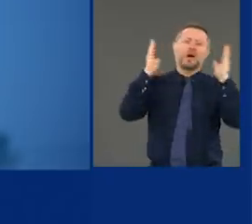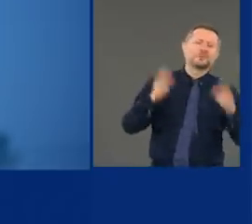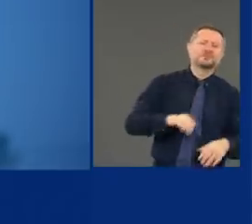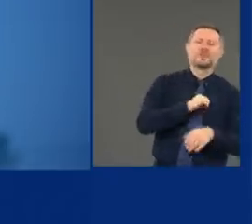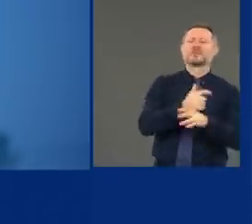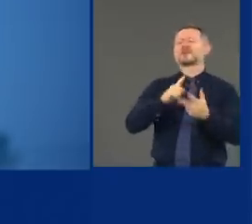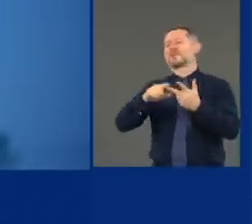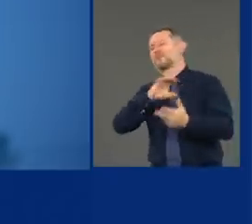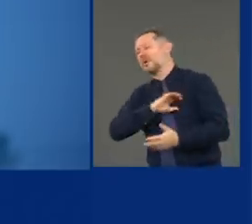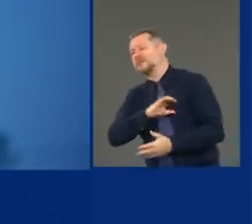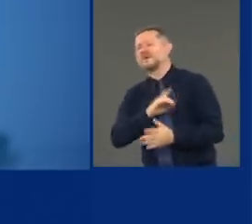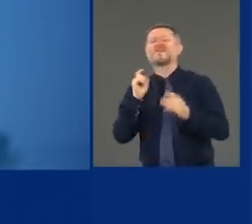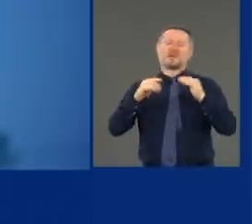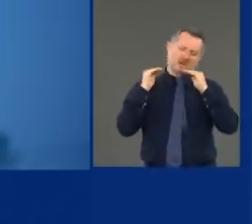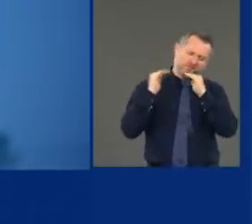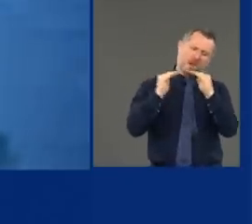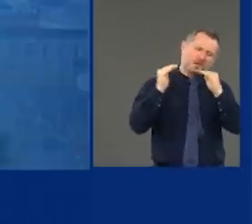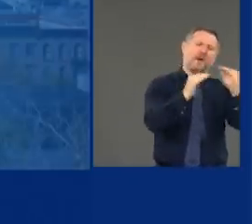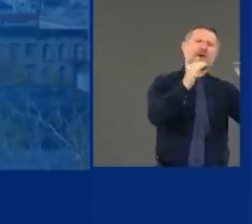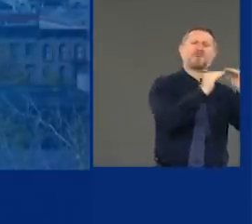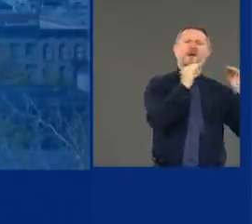policing, criminal justice.